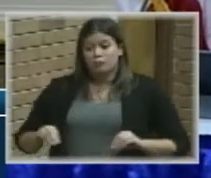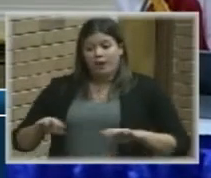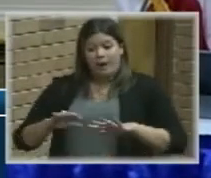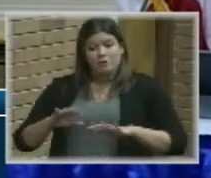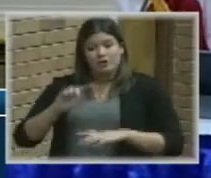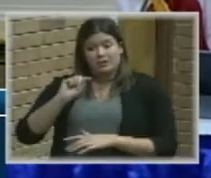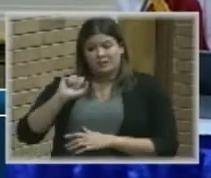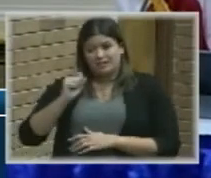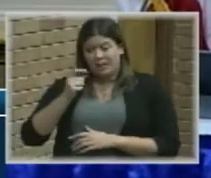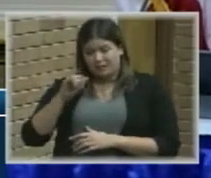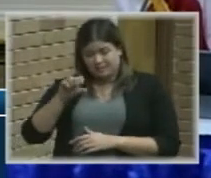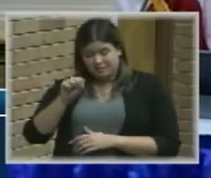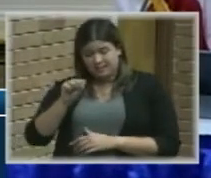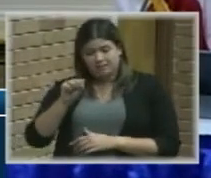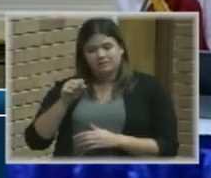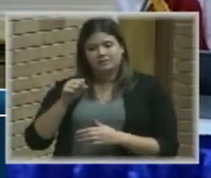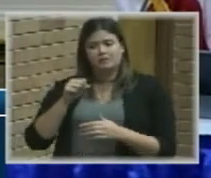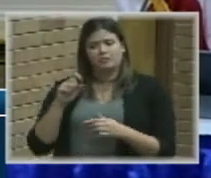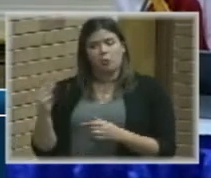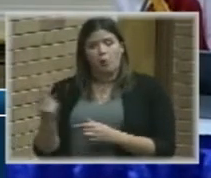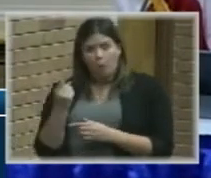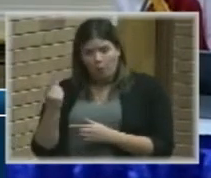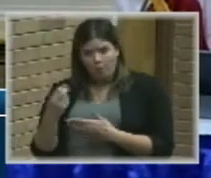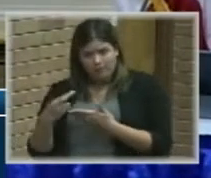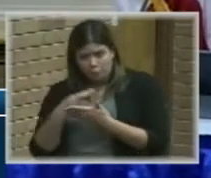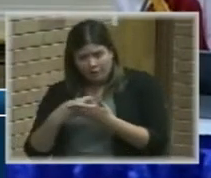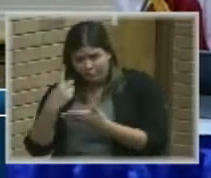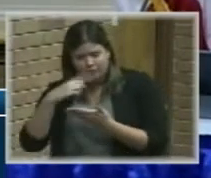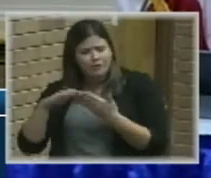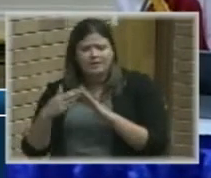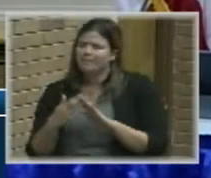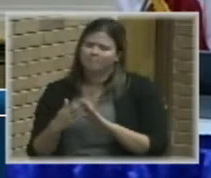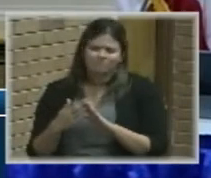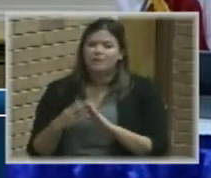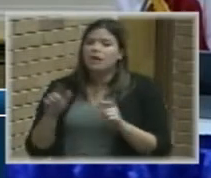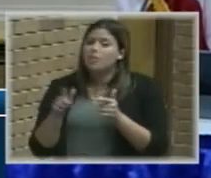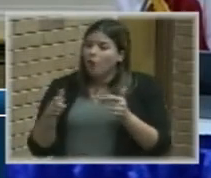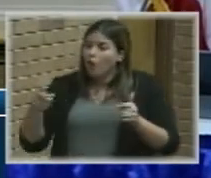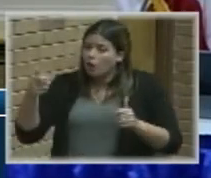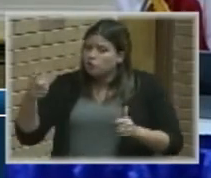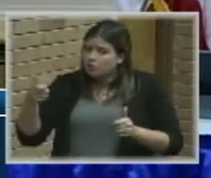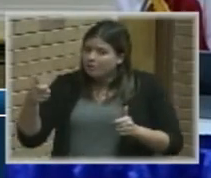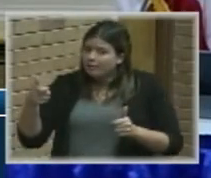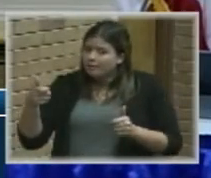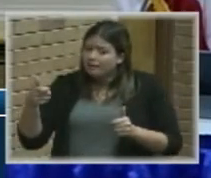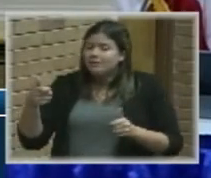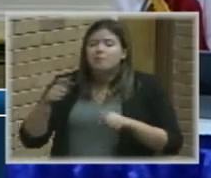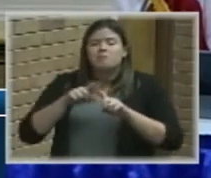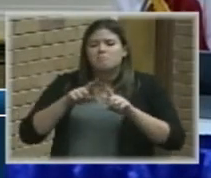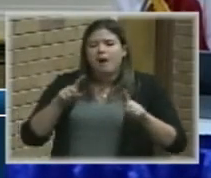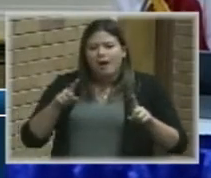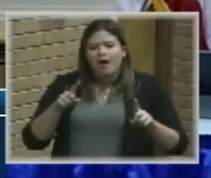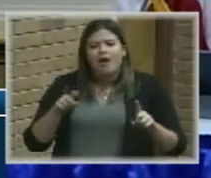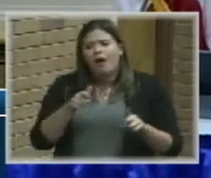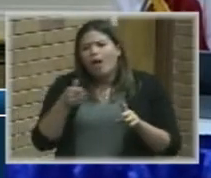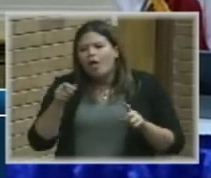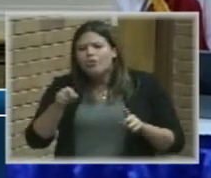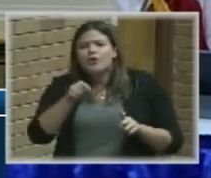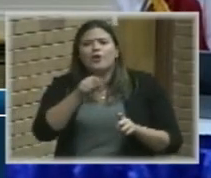the only source of revenues for the town. They're the largest source, but there are a number of